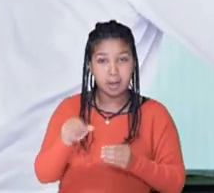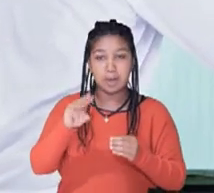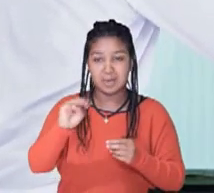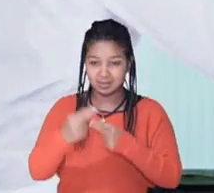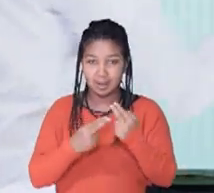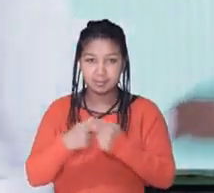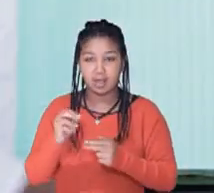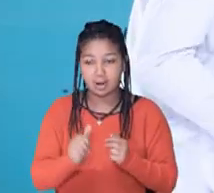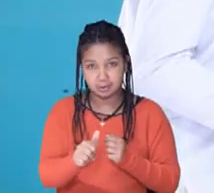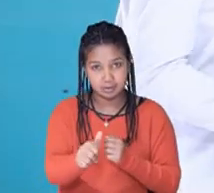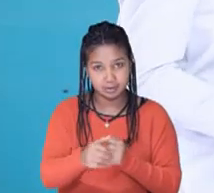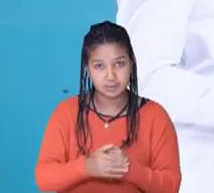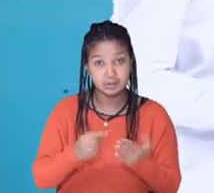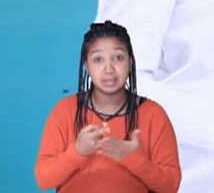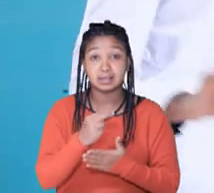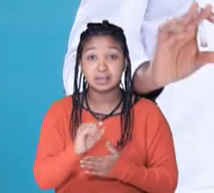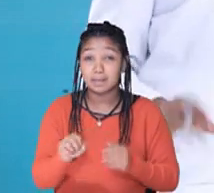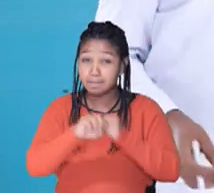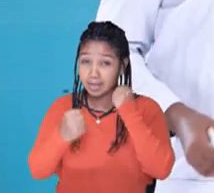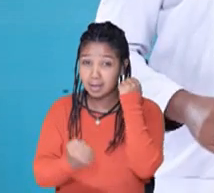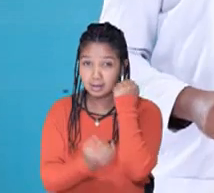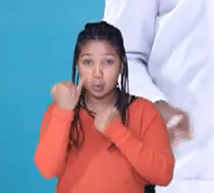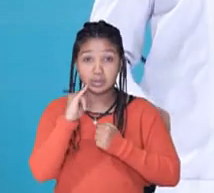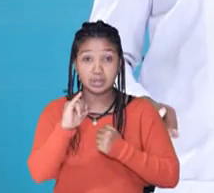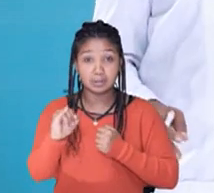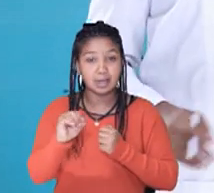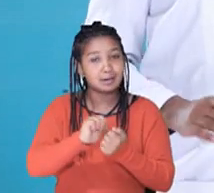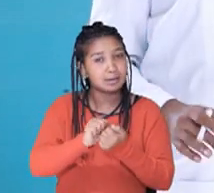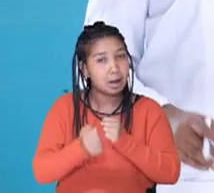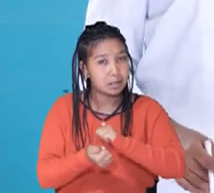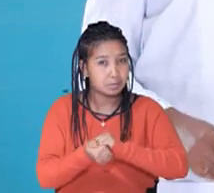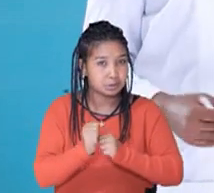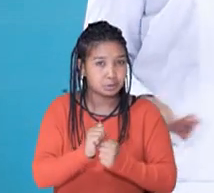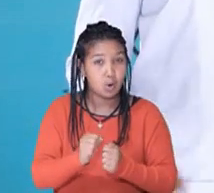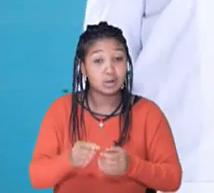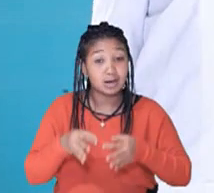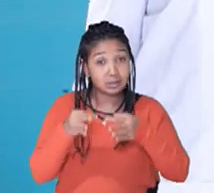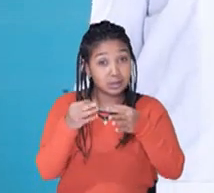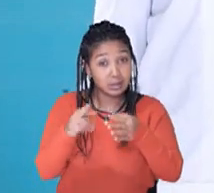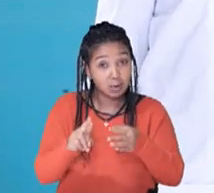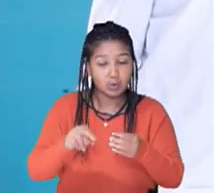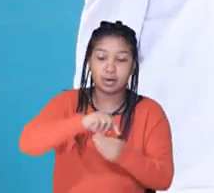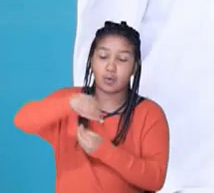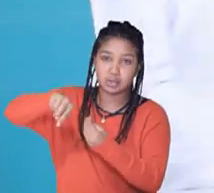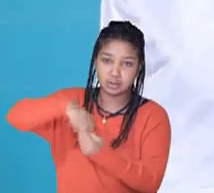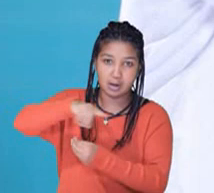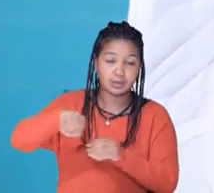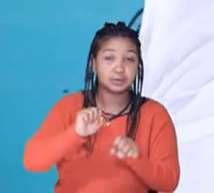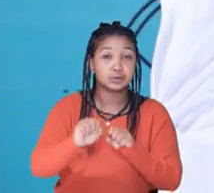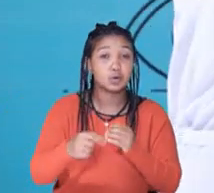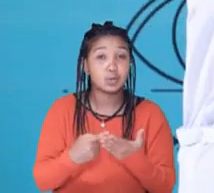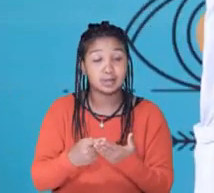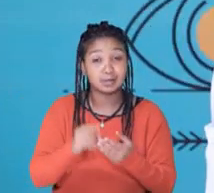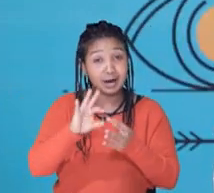mass times acceleration. This is the basic concept in dynamics, in translational as well as in rotational dynamics. So